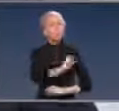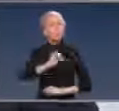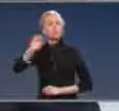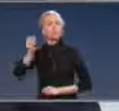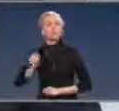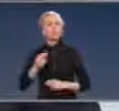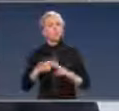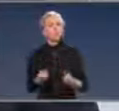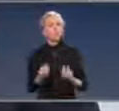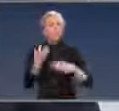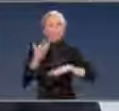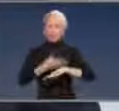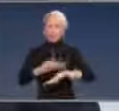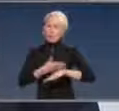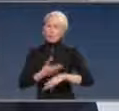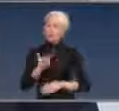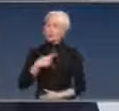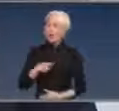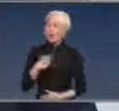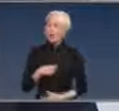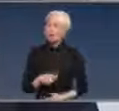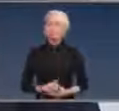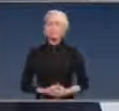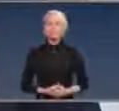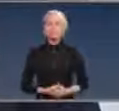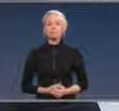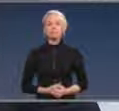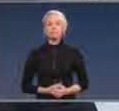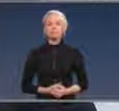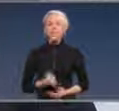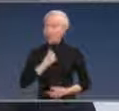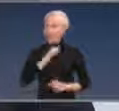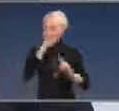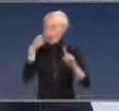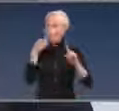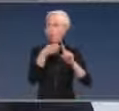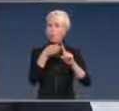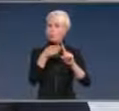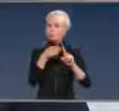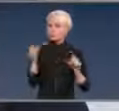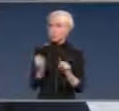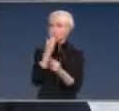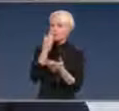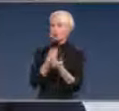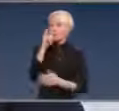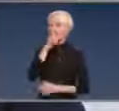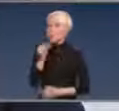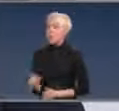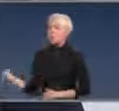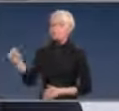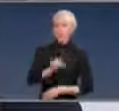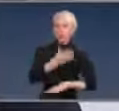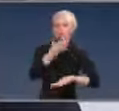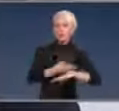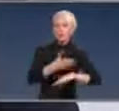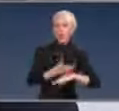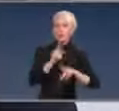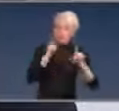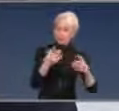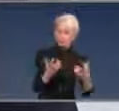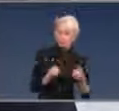today. So our goal is to see that effective rate come down. And we've said right from the outset, the Treasurer and I, when we